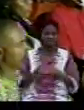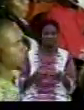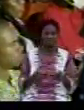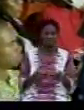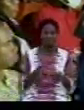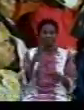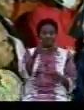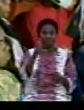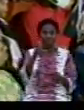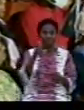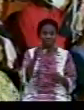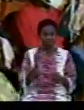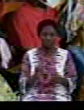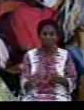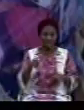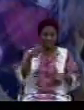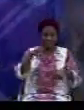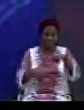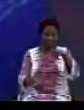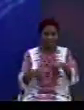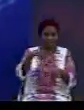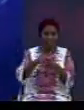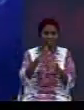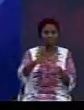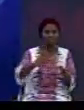still paralyzed in your spirit,